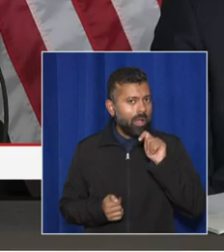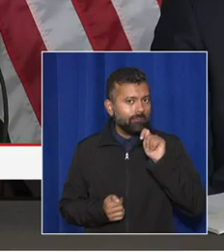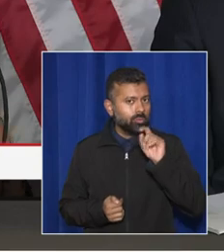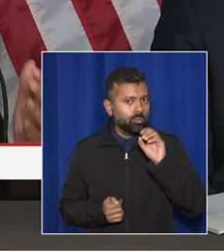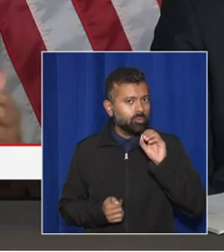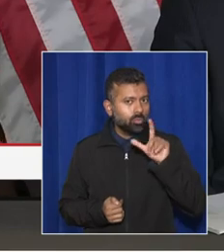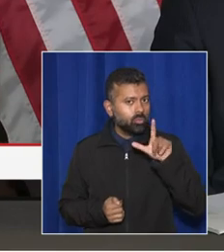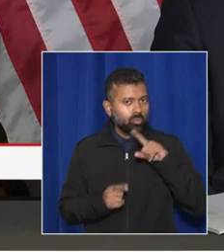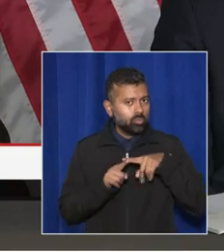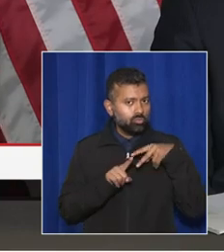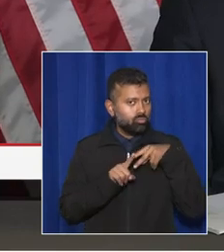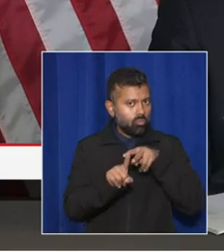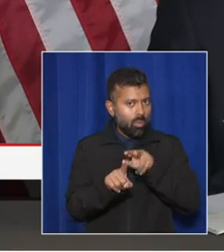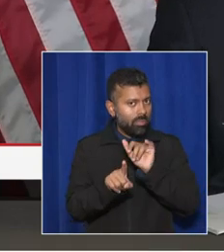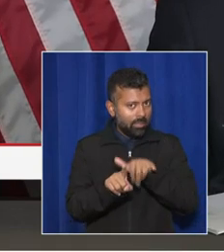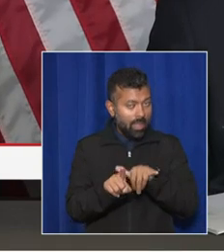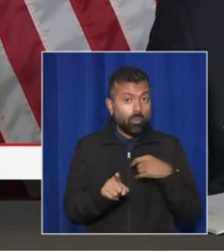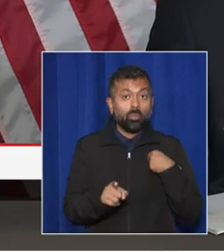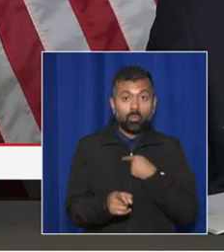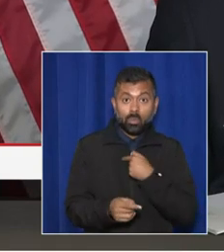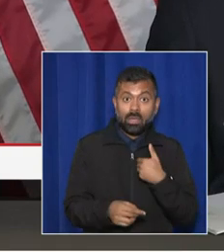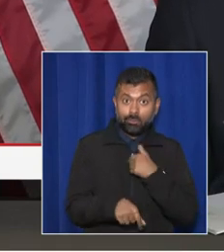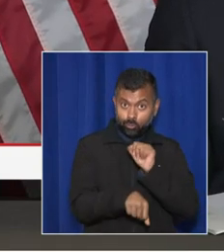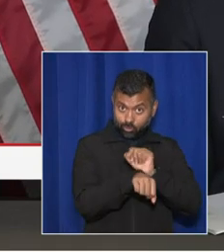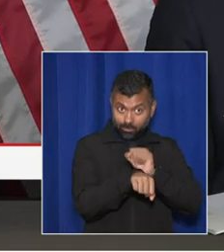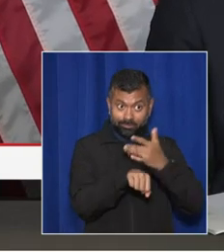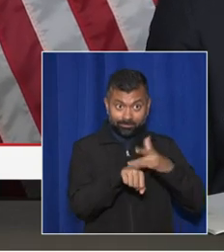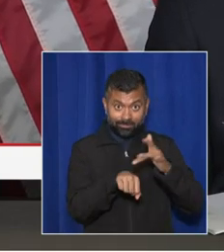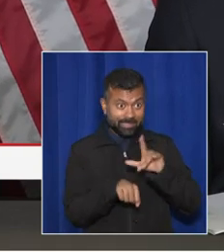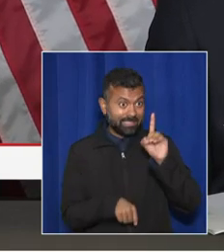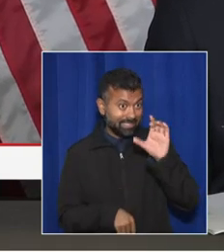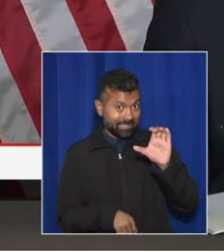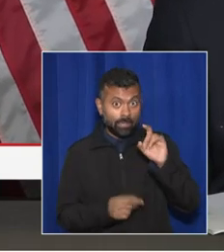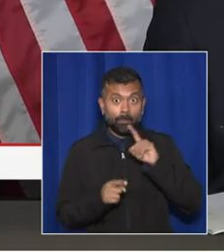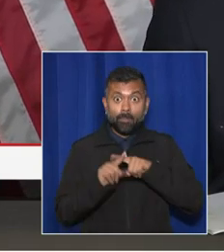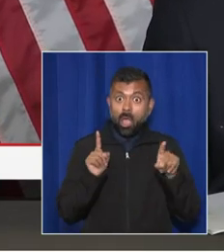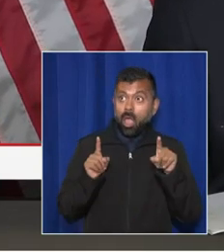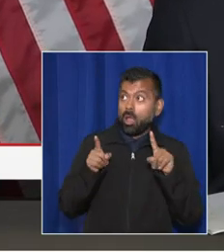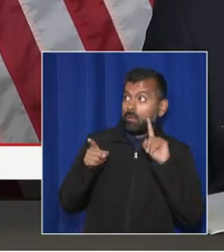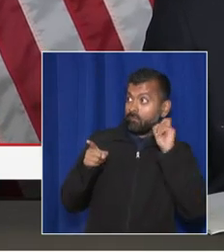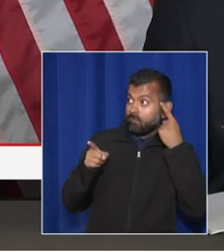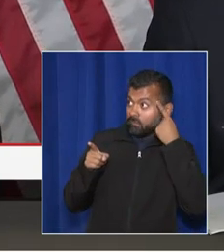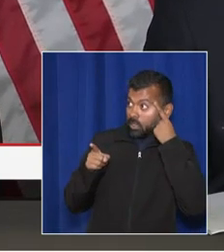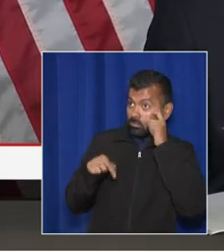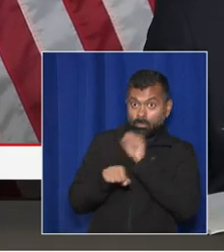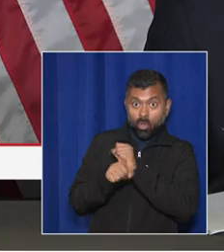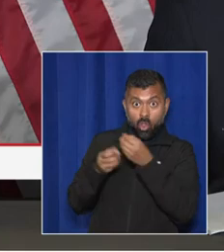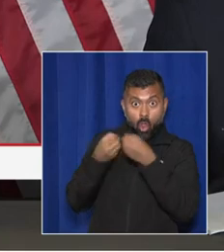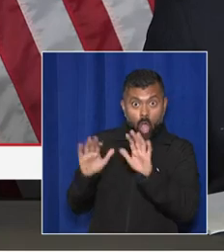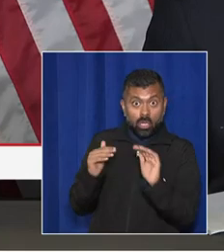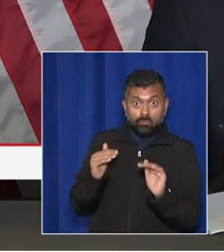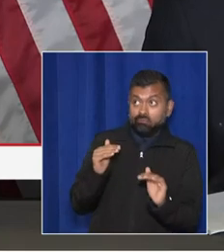openings, but we won't have openings that match the type of numbers that they're talking about.